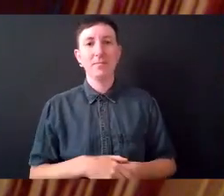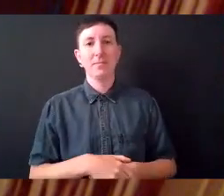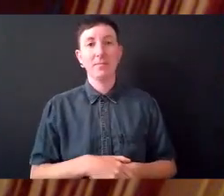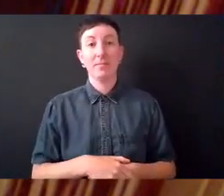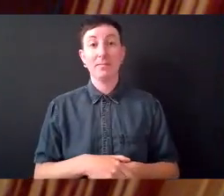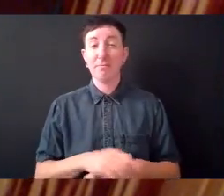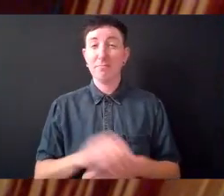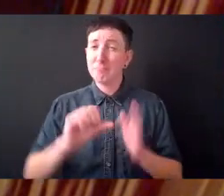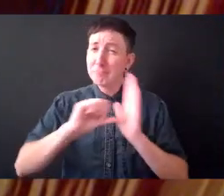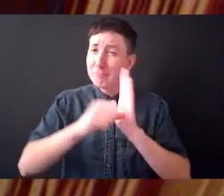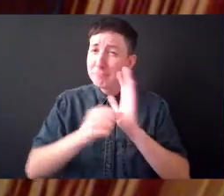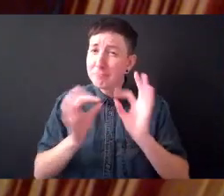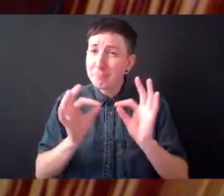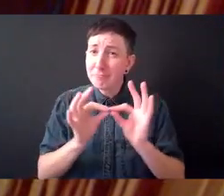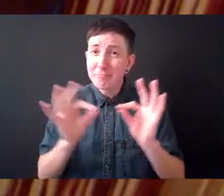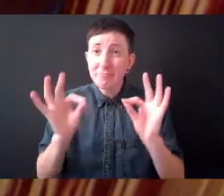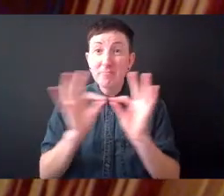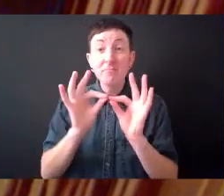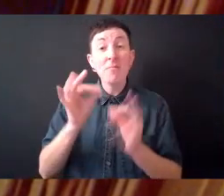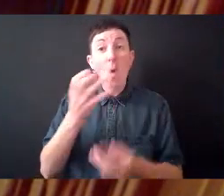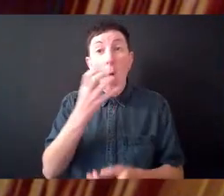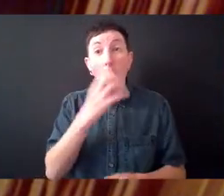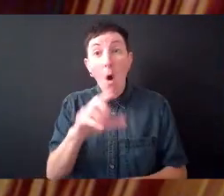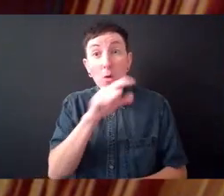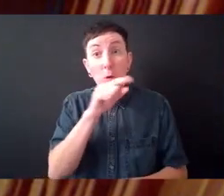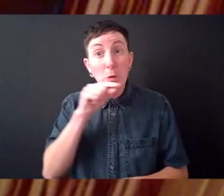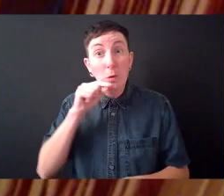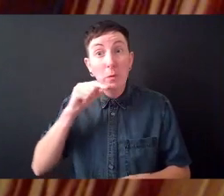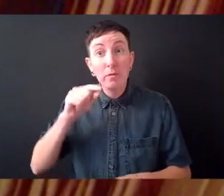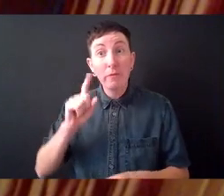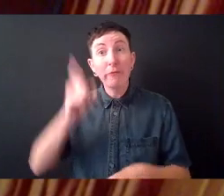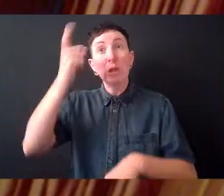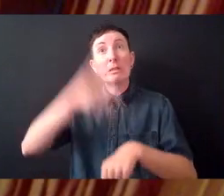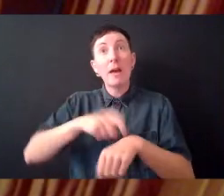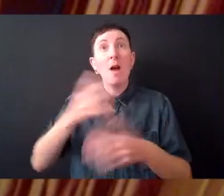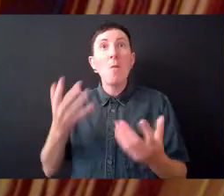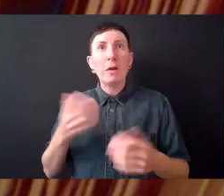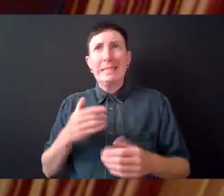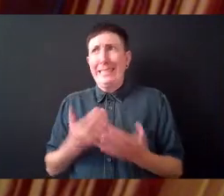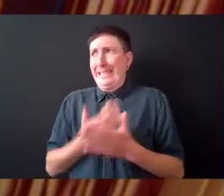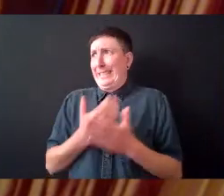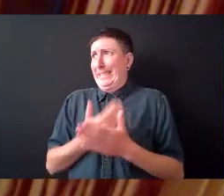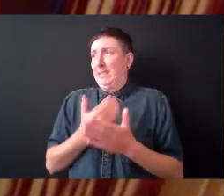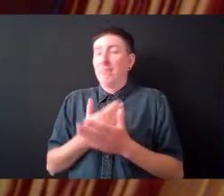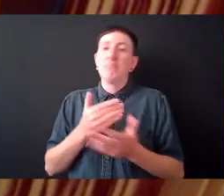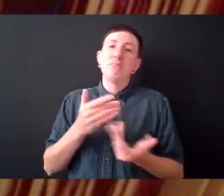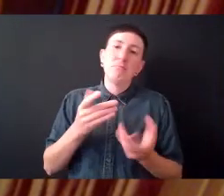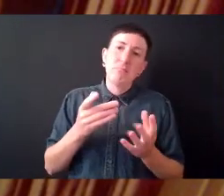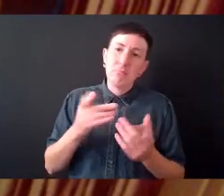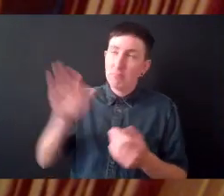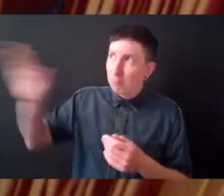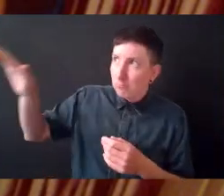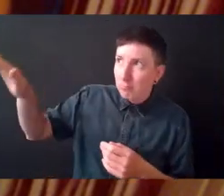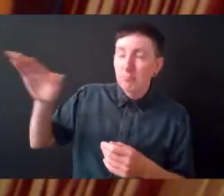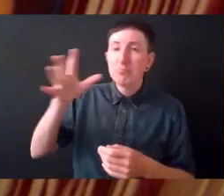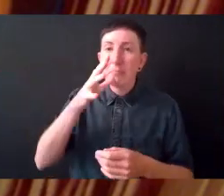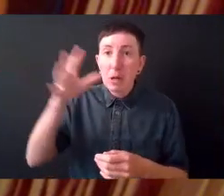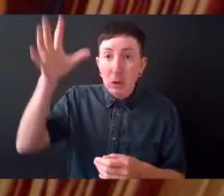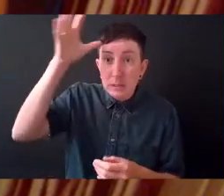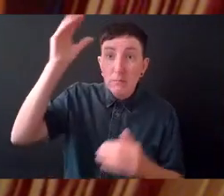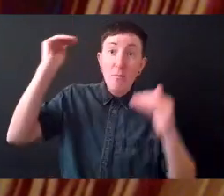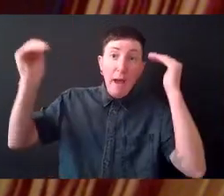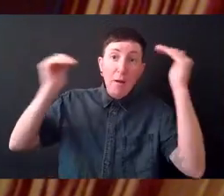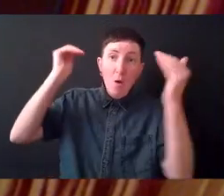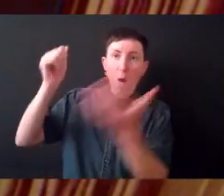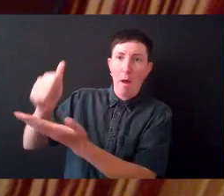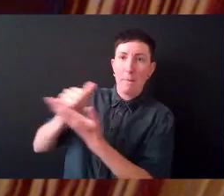if you're younger and you're not experienced using the hot glue, because you can give yourself a pretty nasty burn. You've got to be very